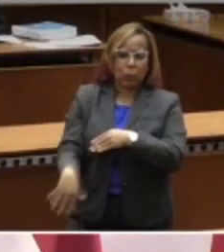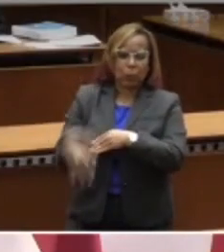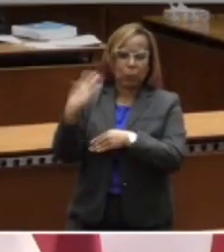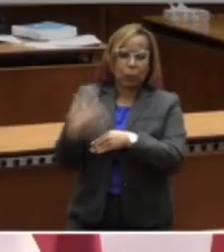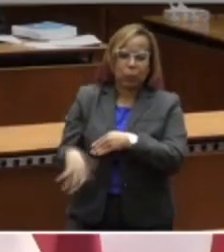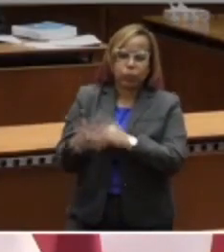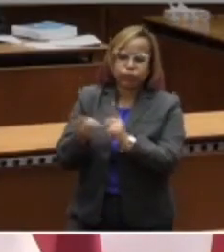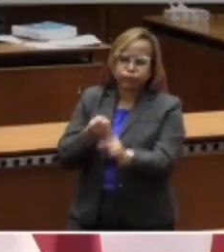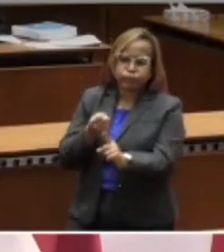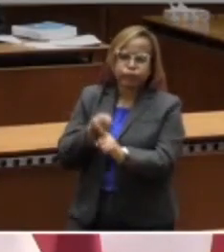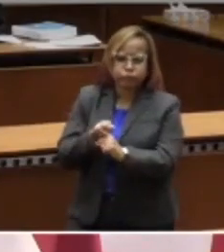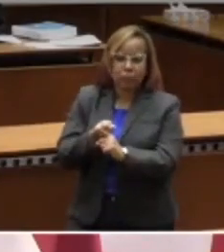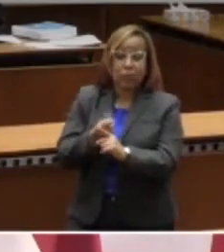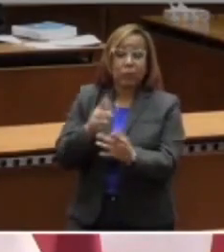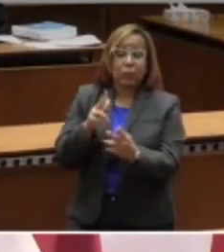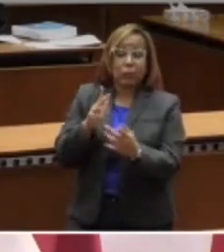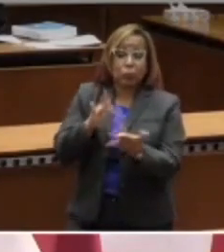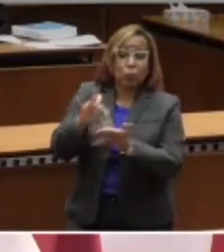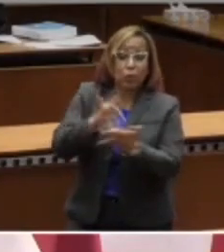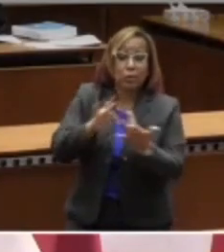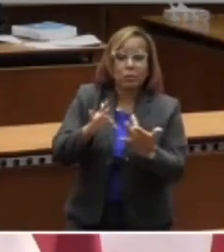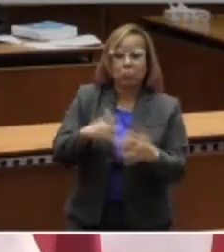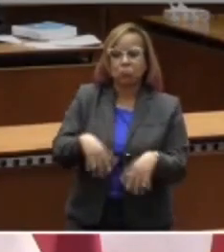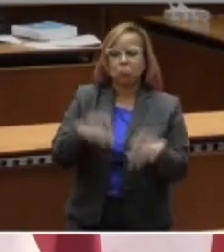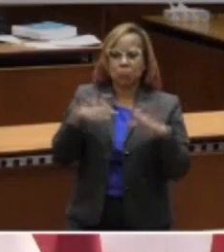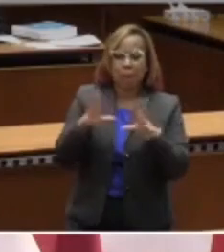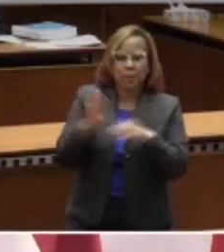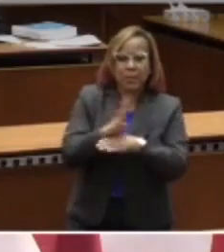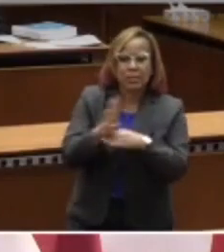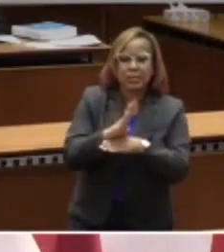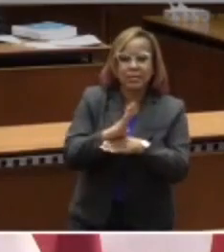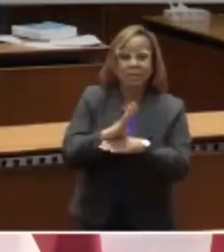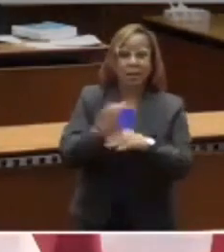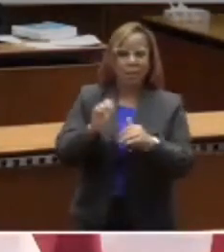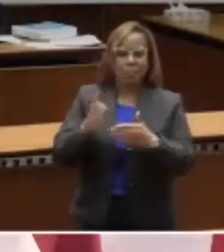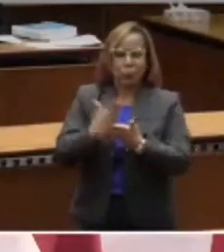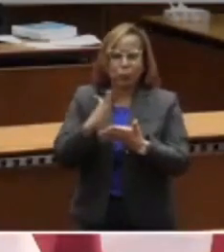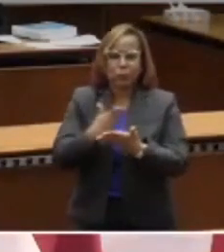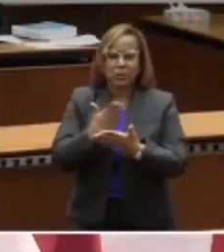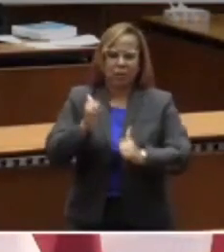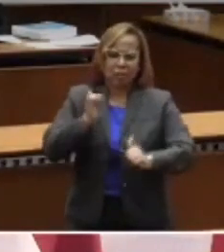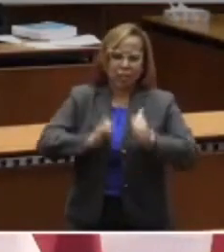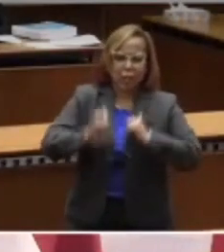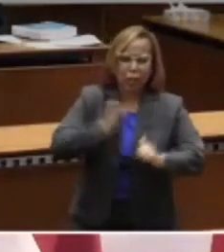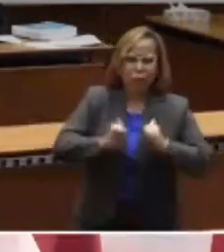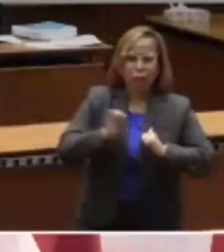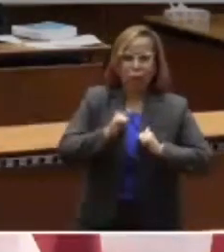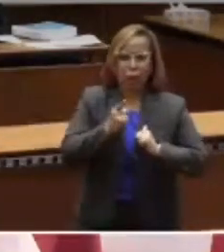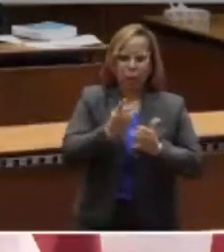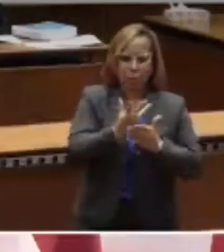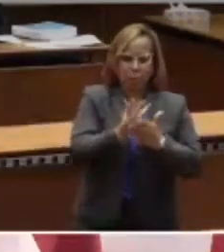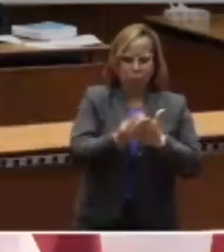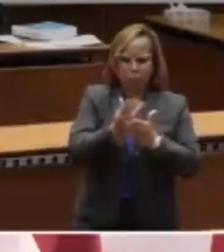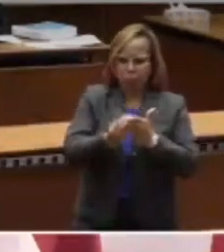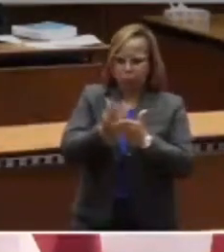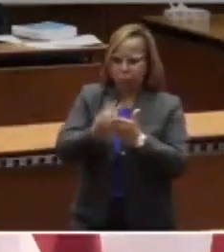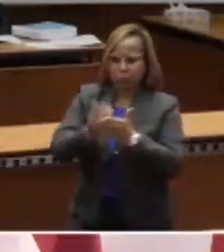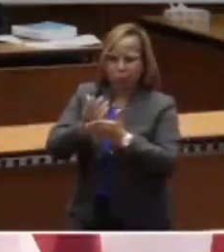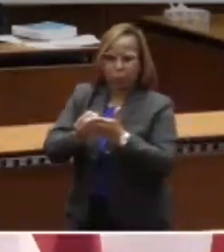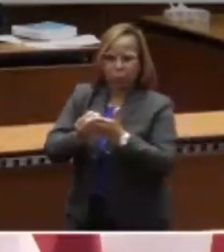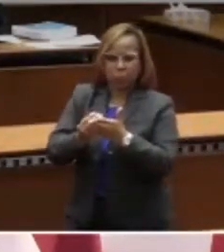beating. Tourism and convention business, along with live music and theater, disappeared beginning in